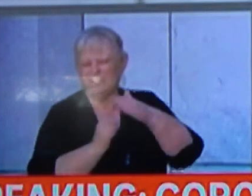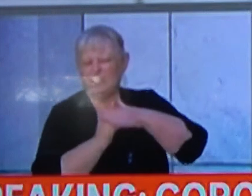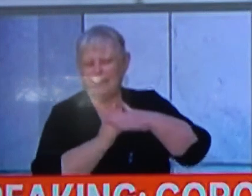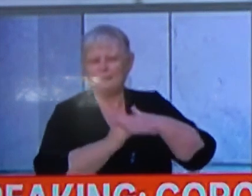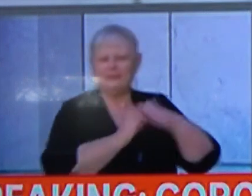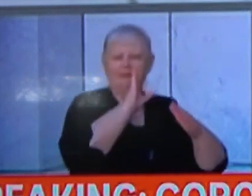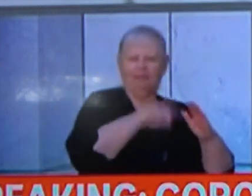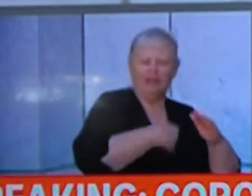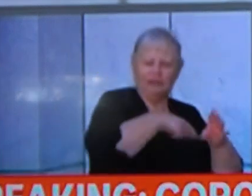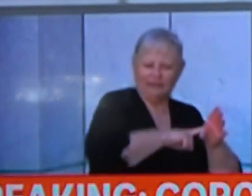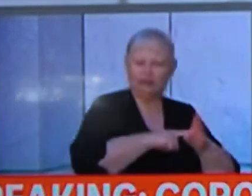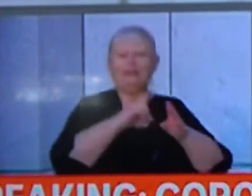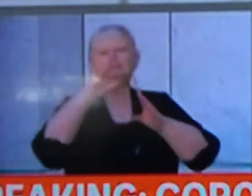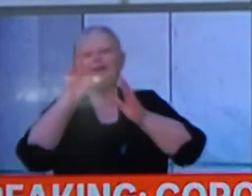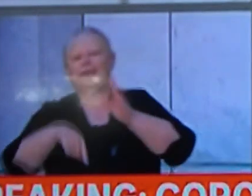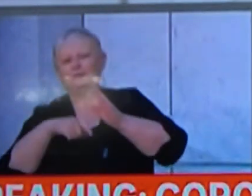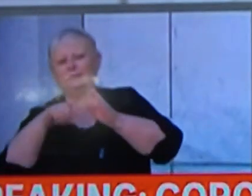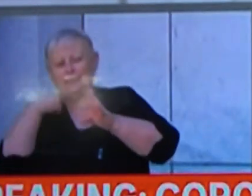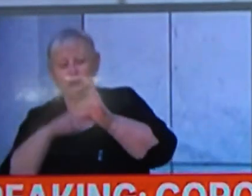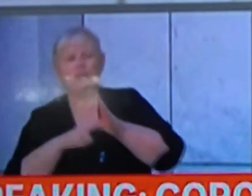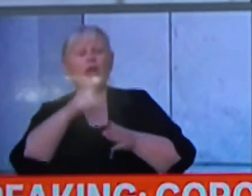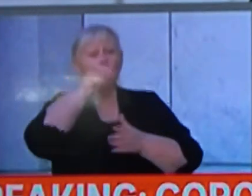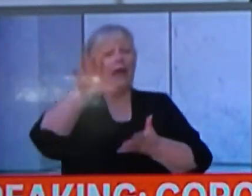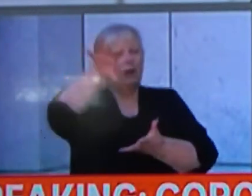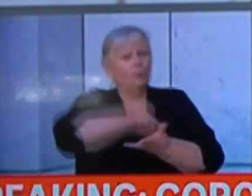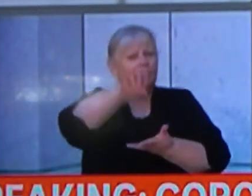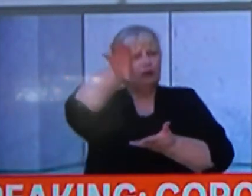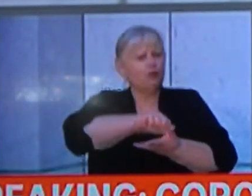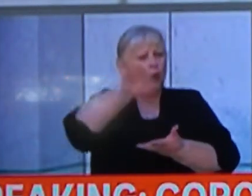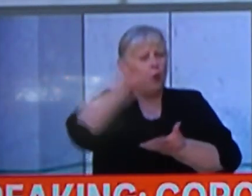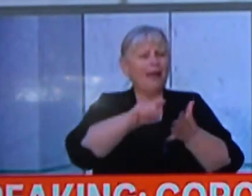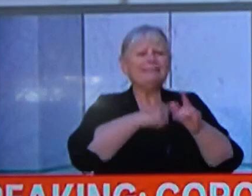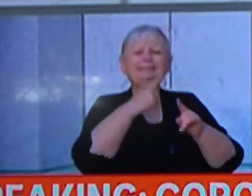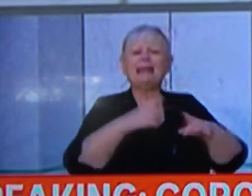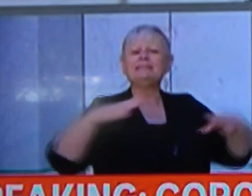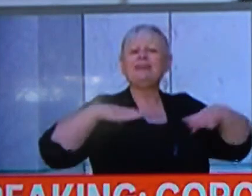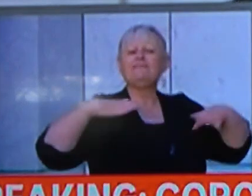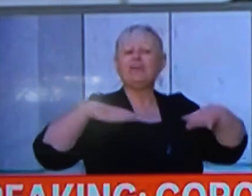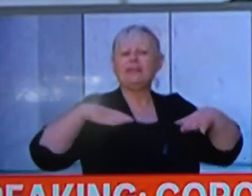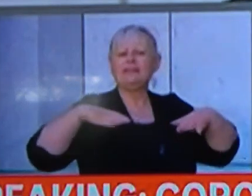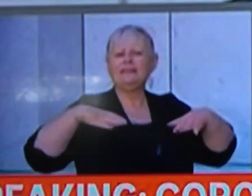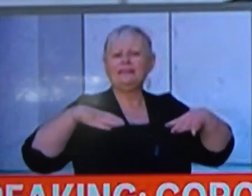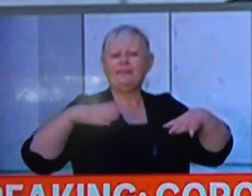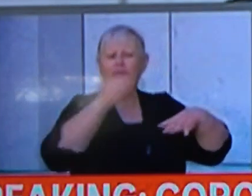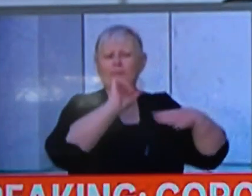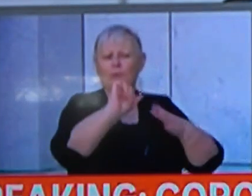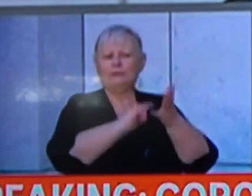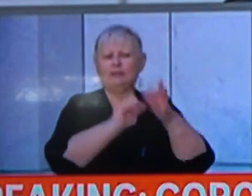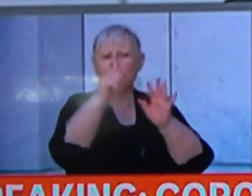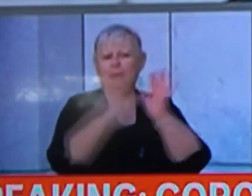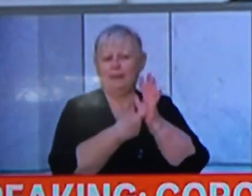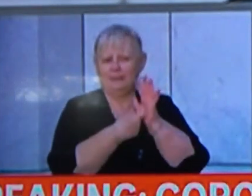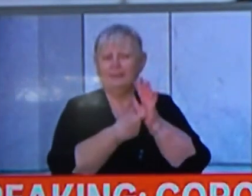year. These withdrawals will be tax-free. I repeat, these withdrawals